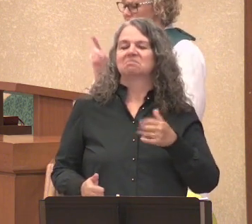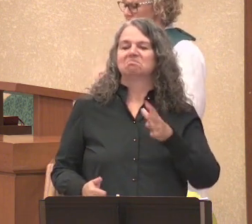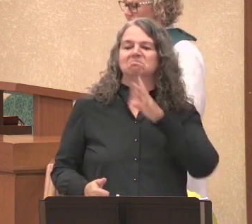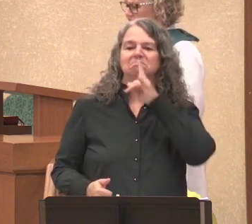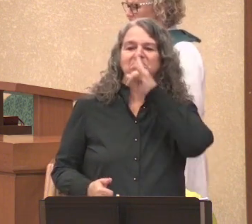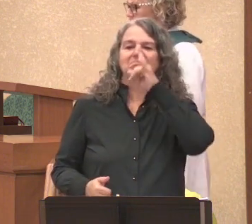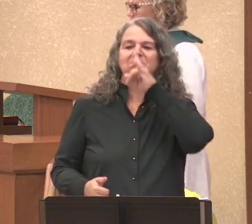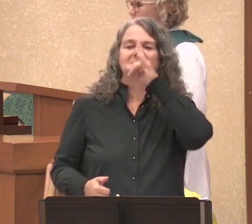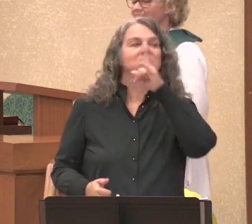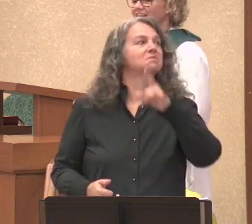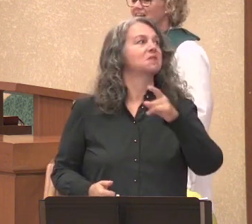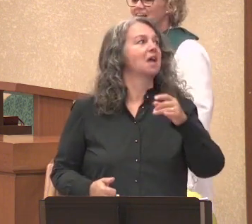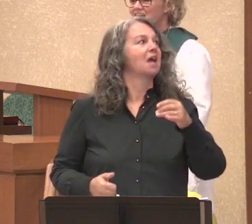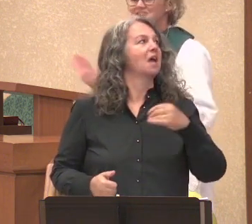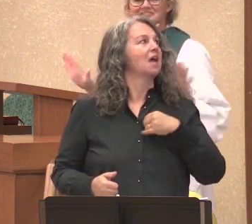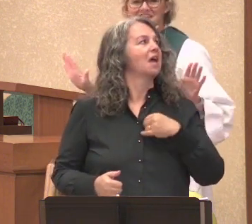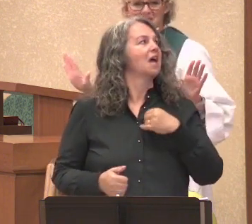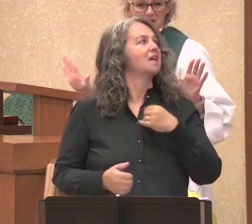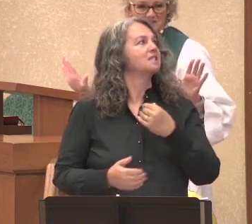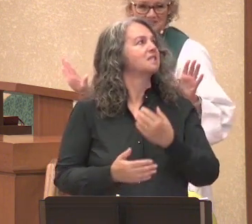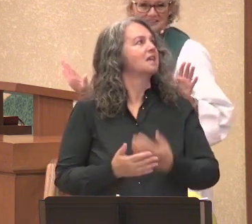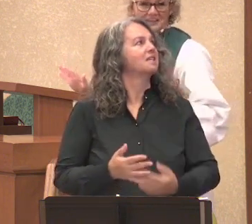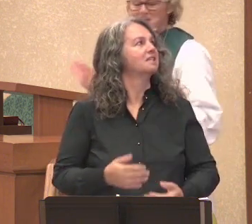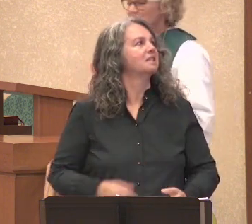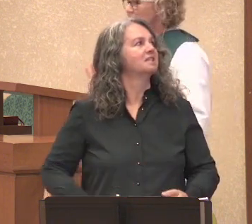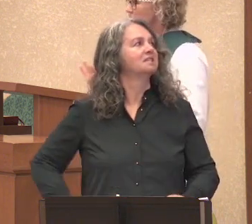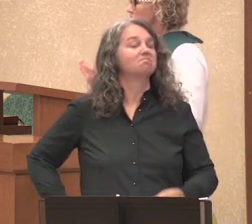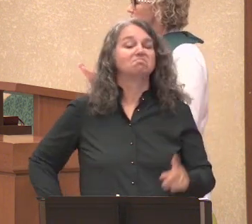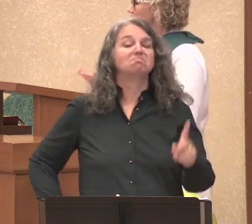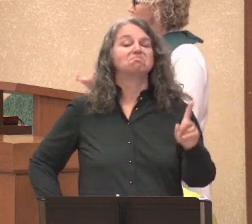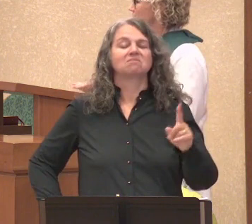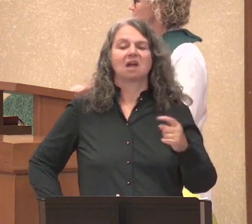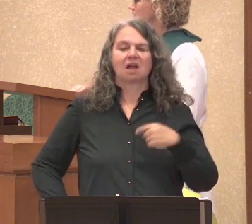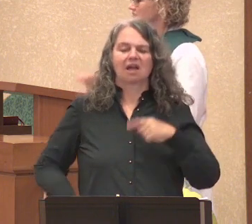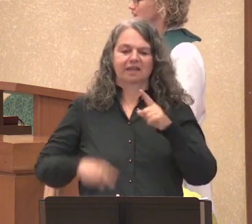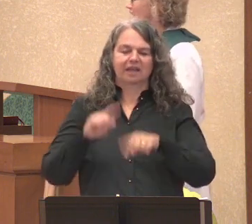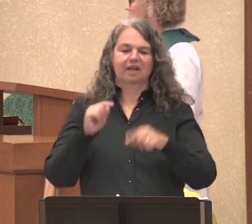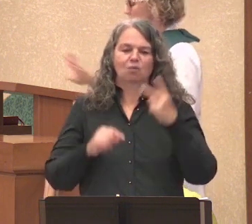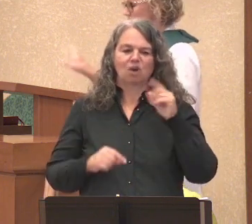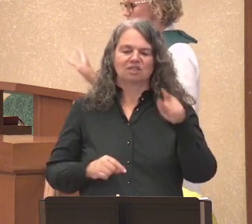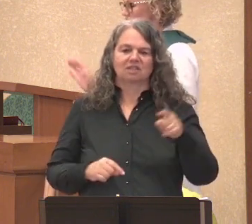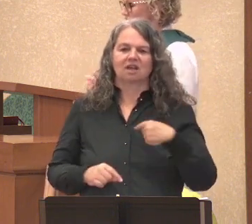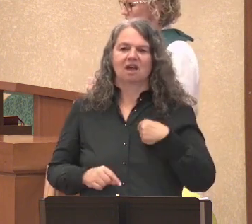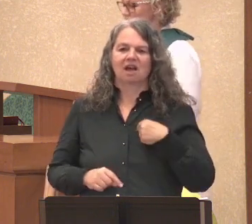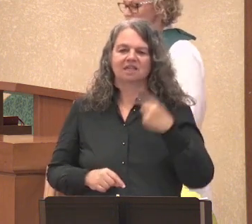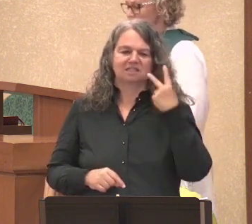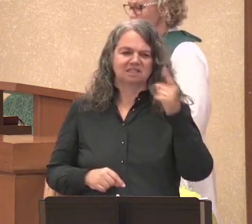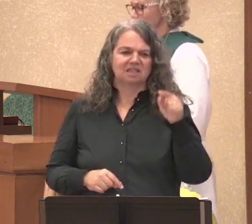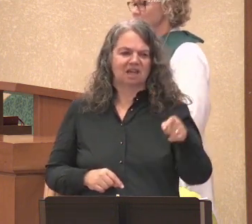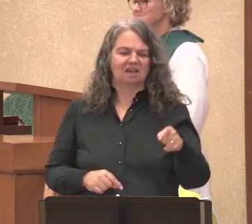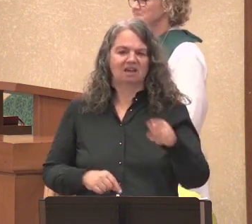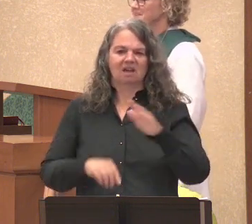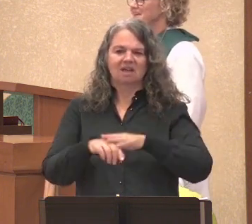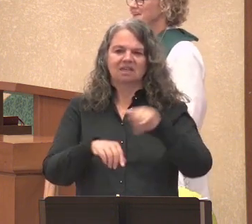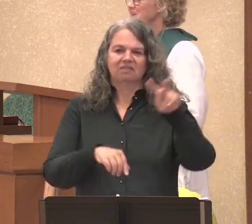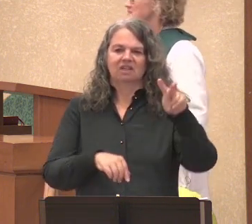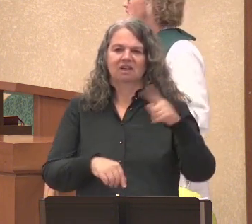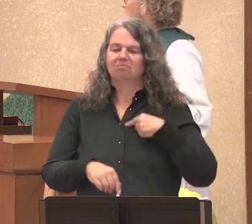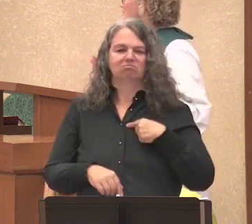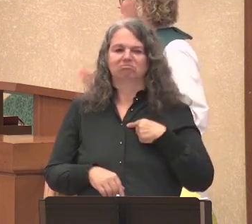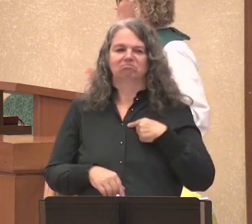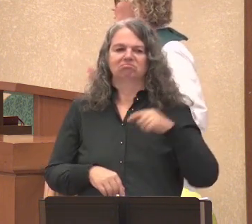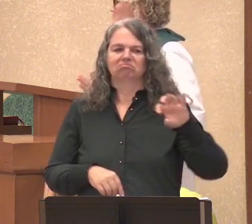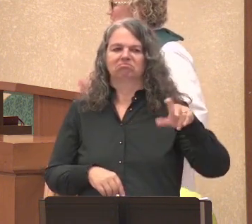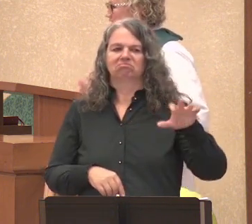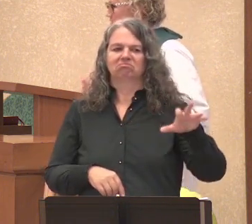that pointing finger. I just can't watch it. If I come across it on the TV, I just turn the channel right away.